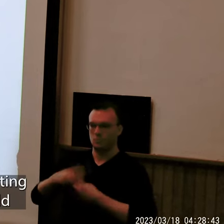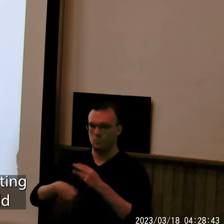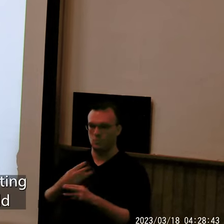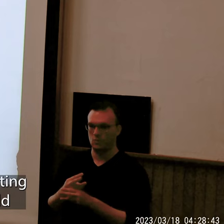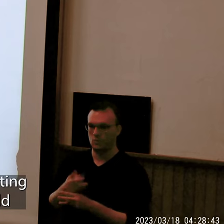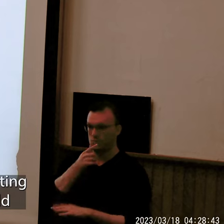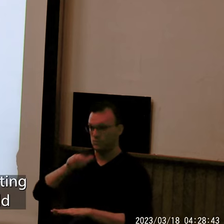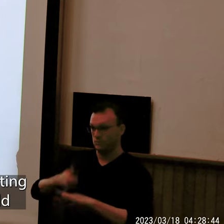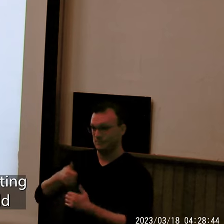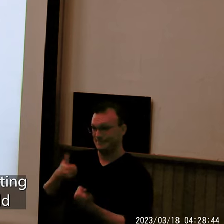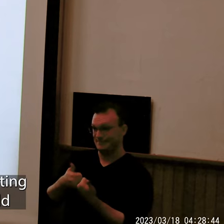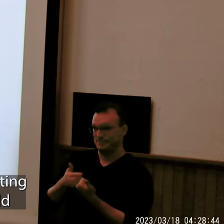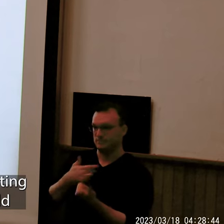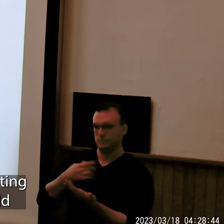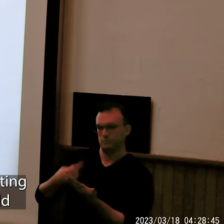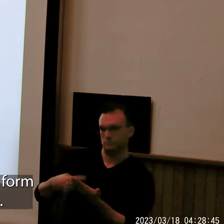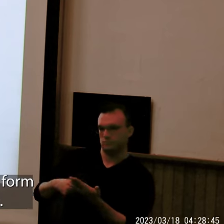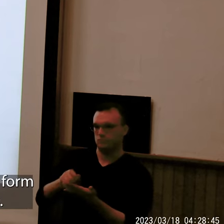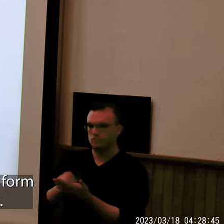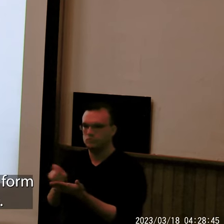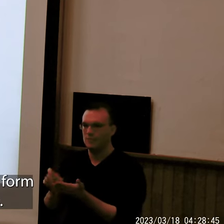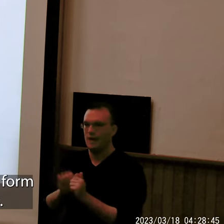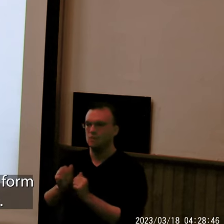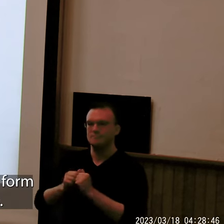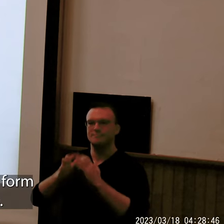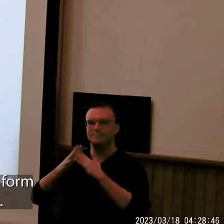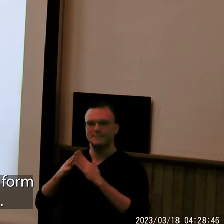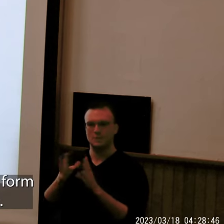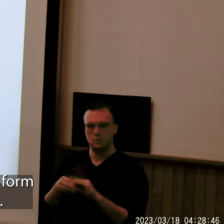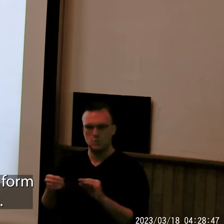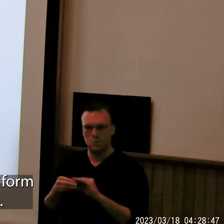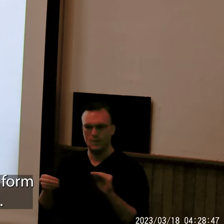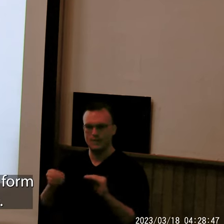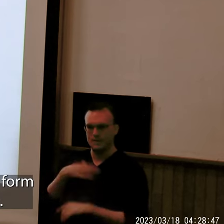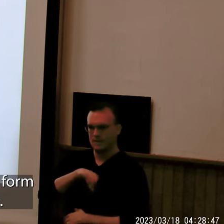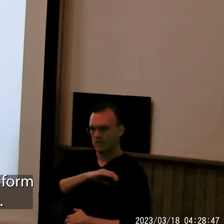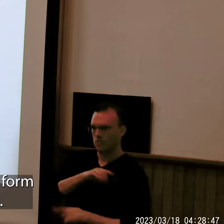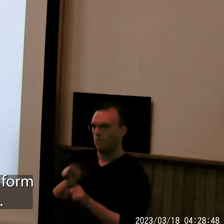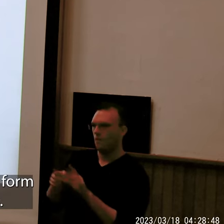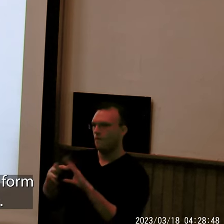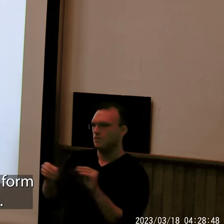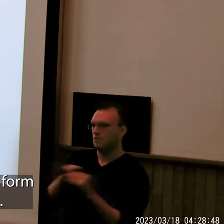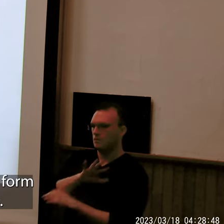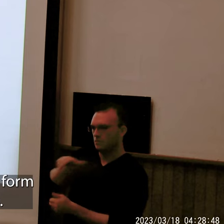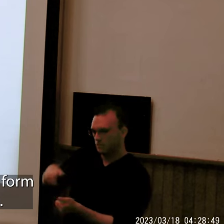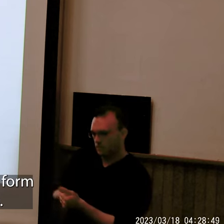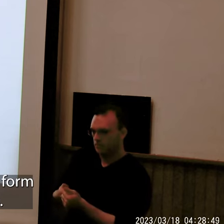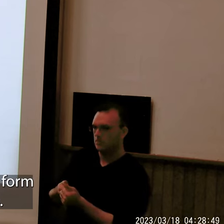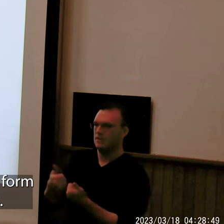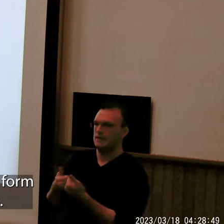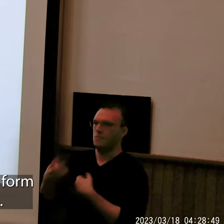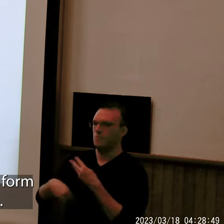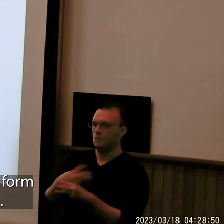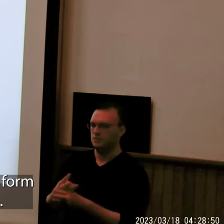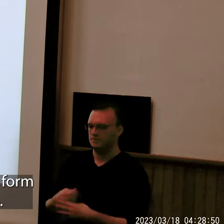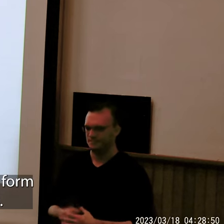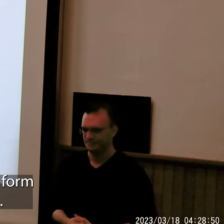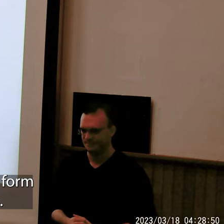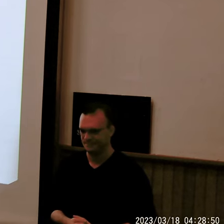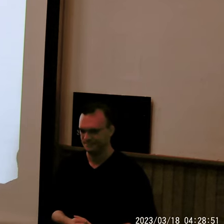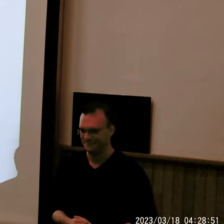are increasingly writing and talking about how they build the stories, characters, and lore that form the basis for their game worlds.